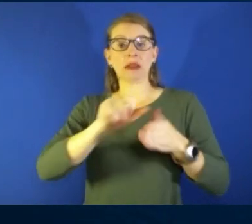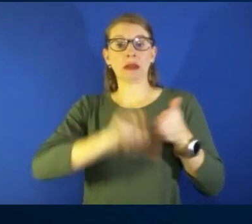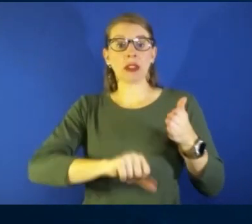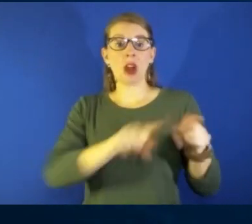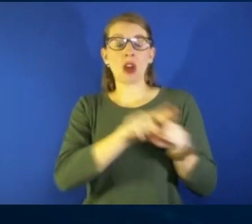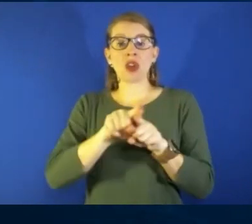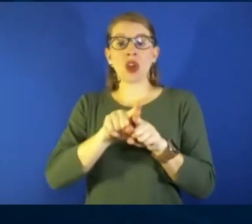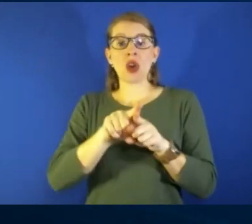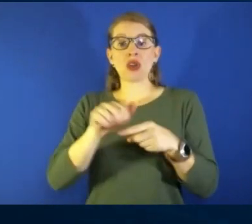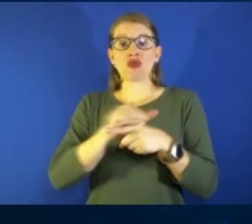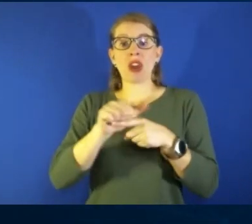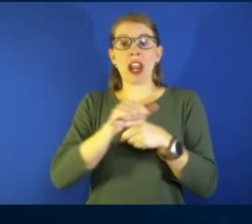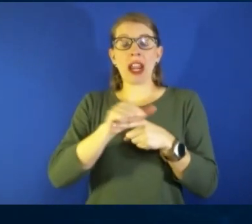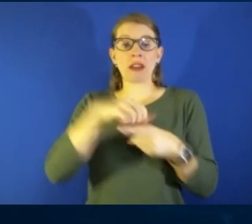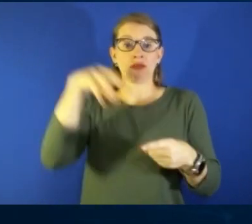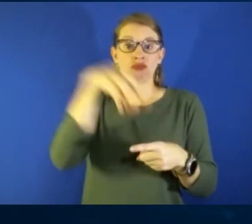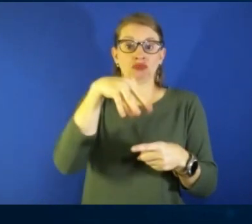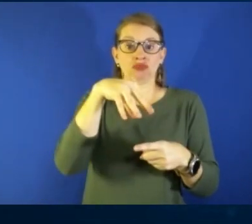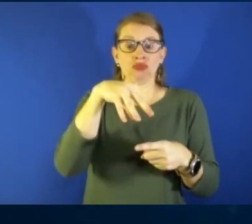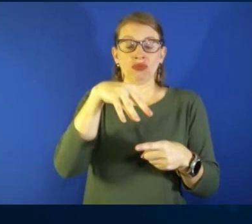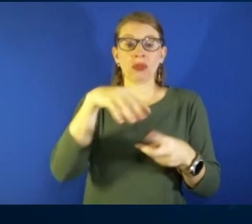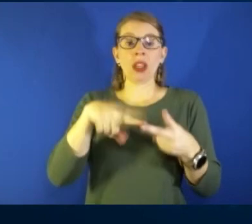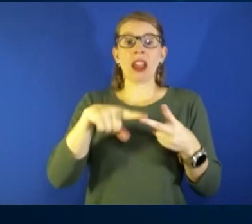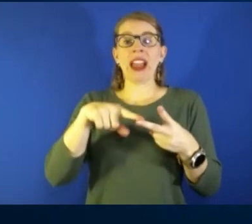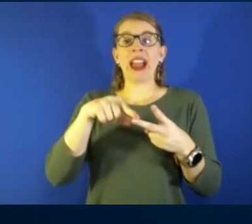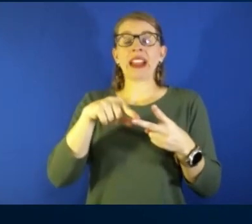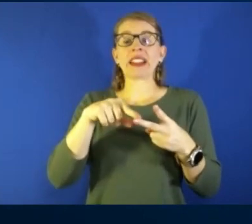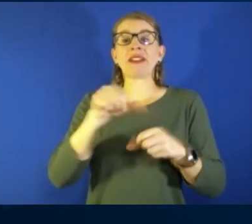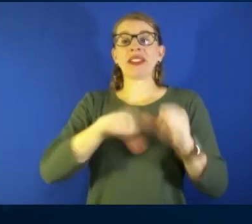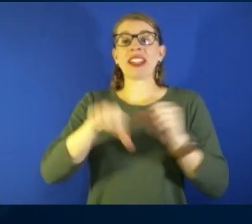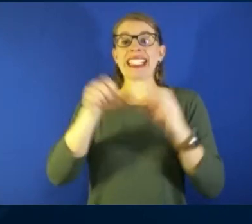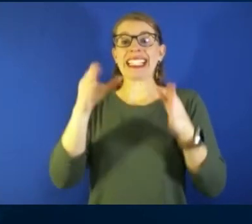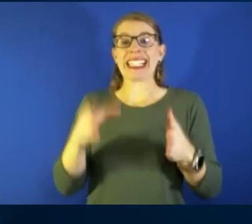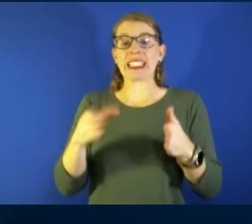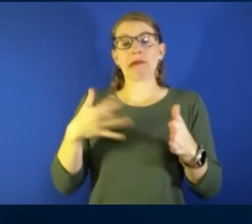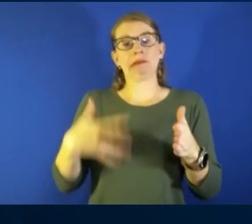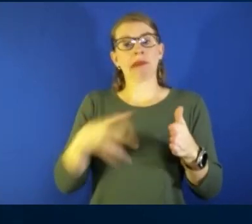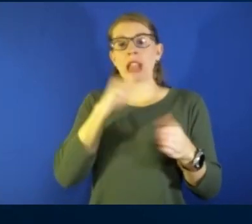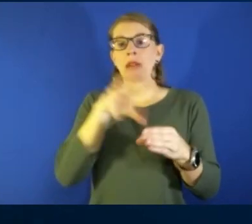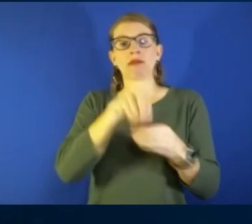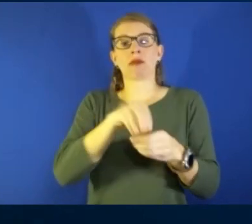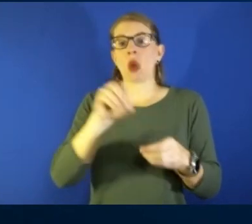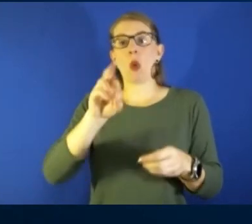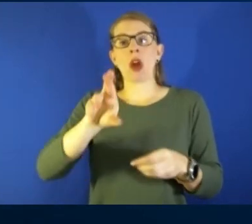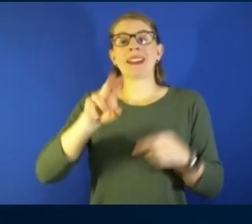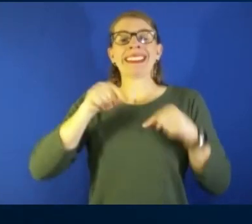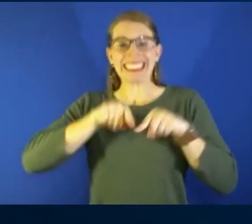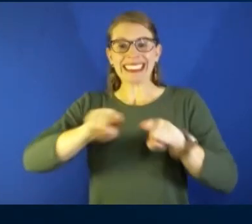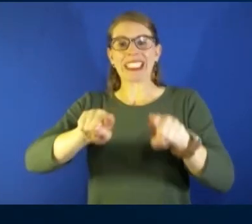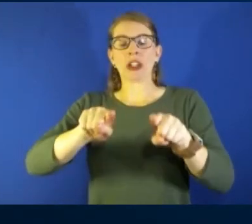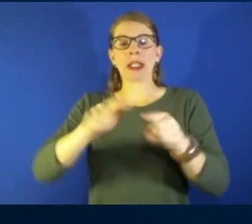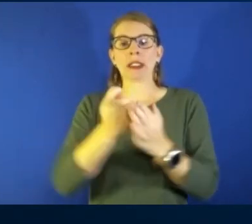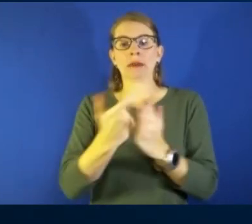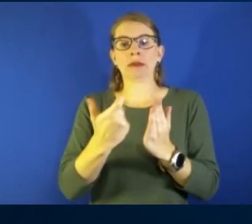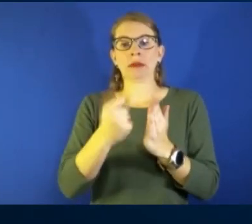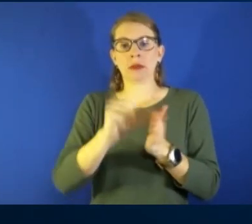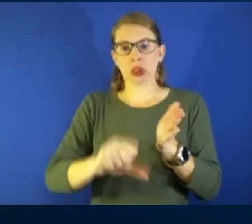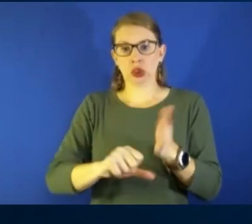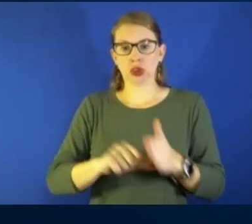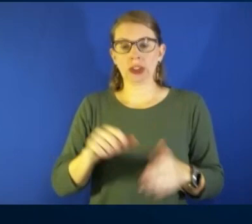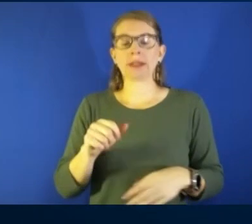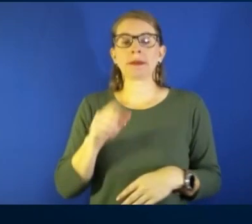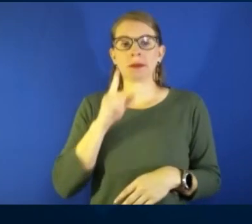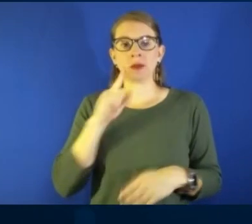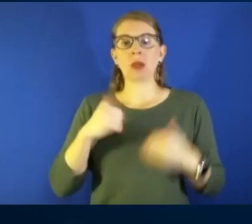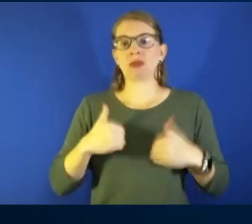oncologist and radiation physicist, which we normally would not have in the OR, during a lumpectomy. So it's definitely a